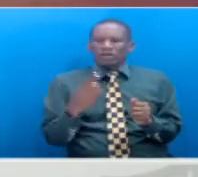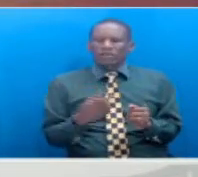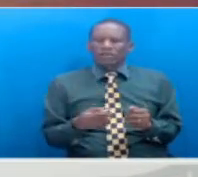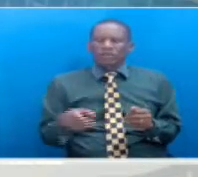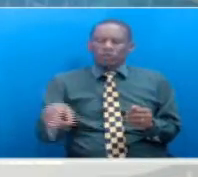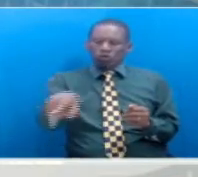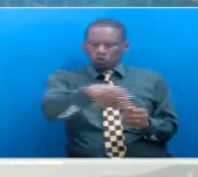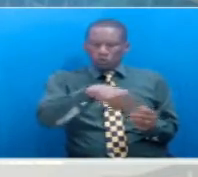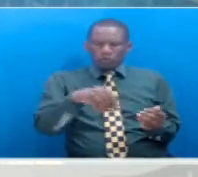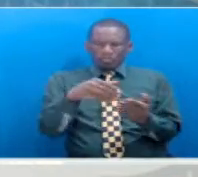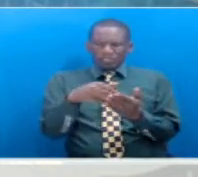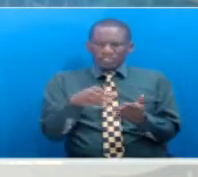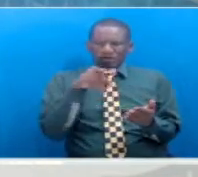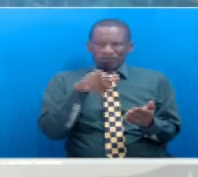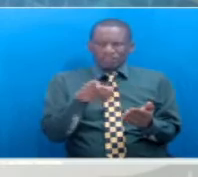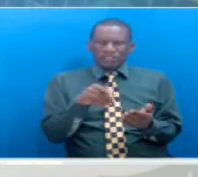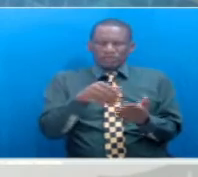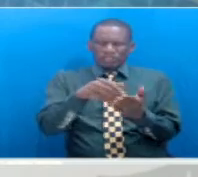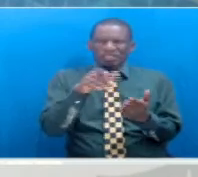this